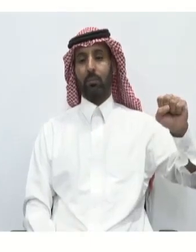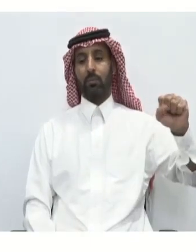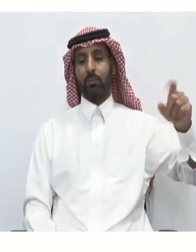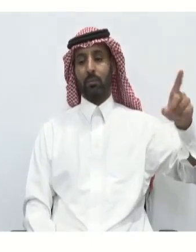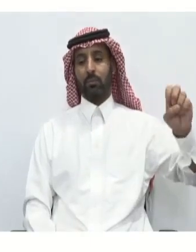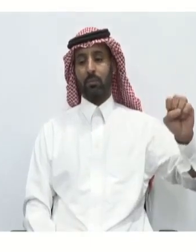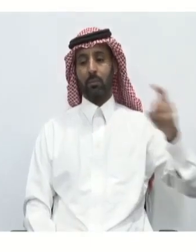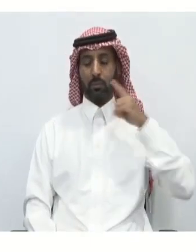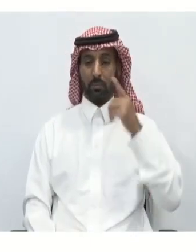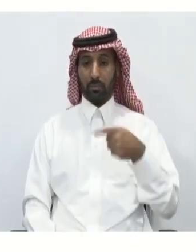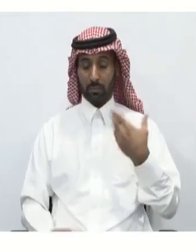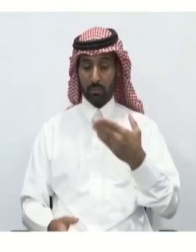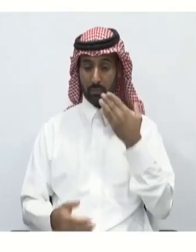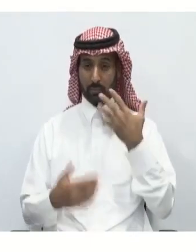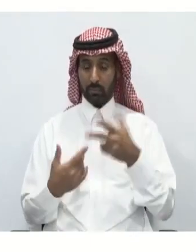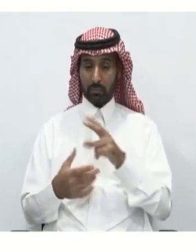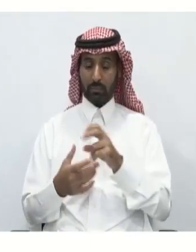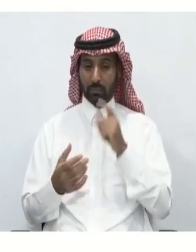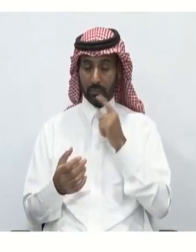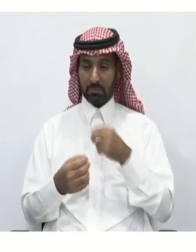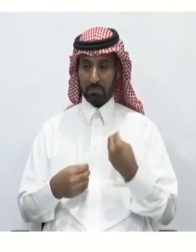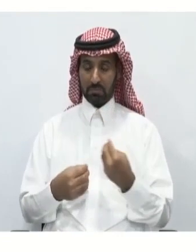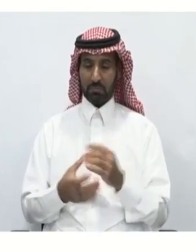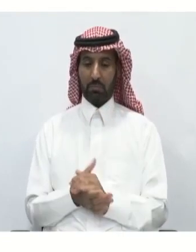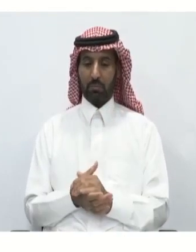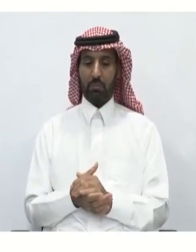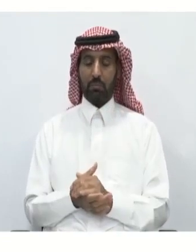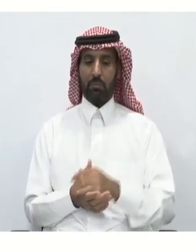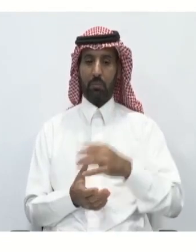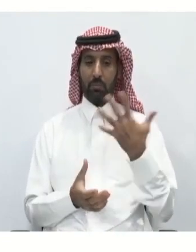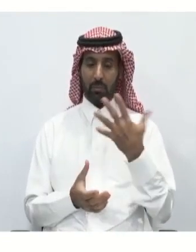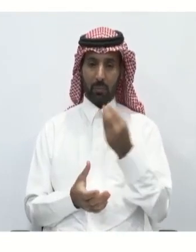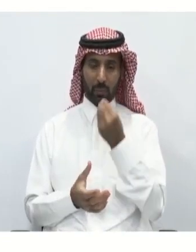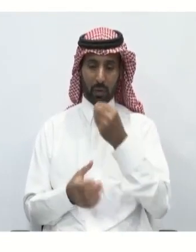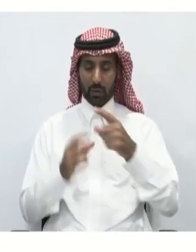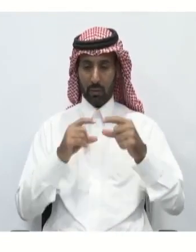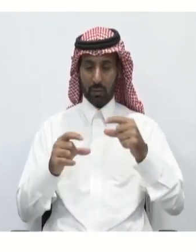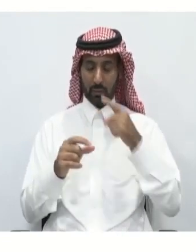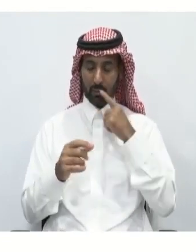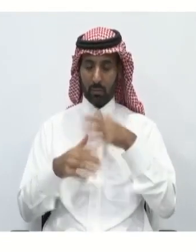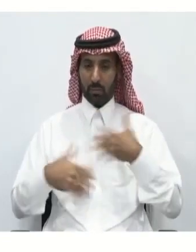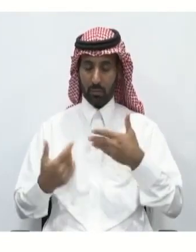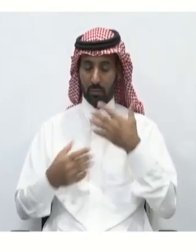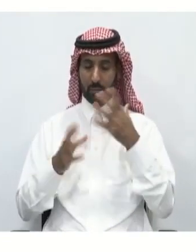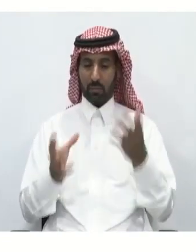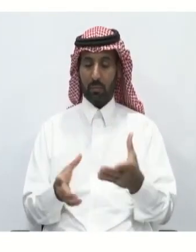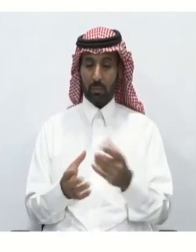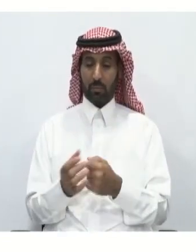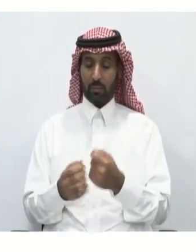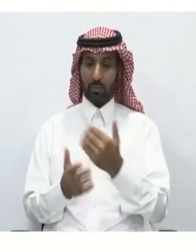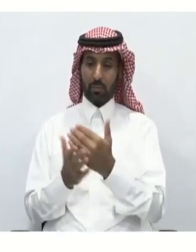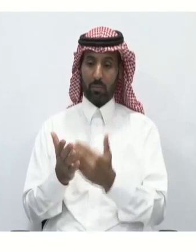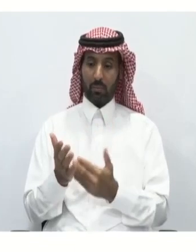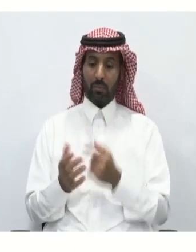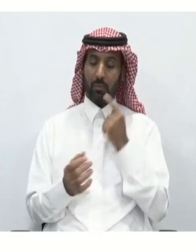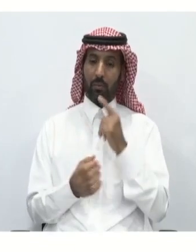well your end. The hotel is fabulous with 5 restaurants, a spa, stores. It's like a designer's